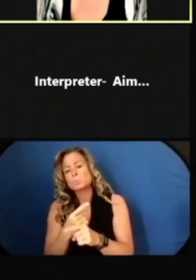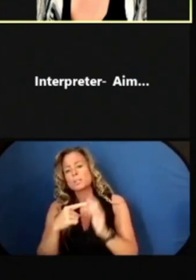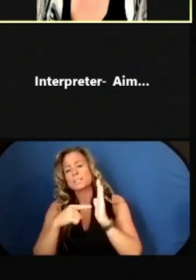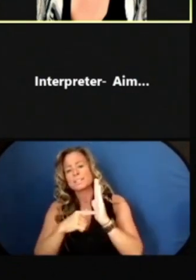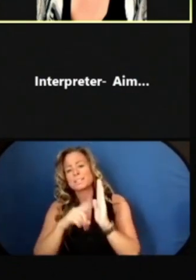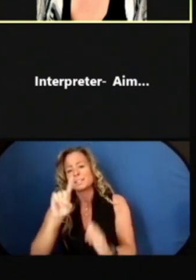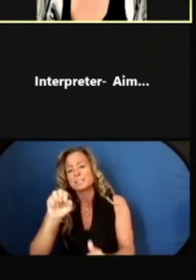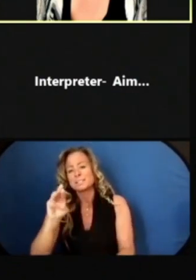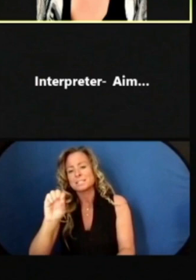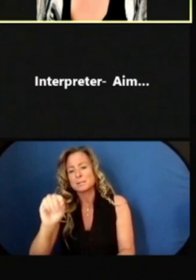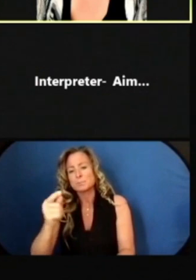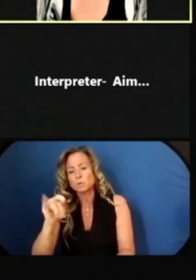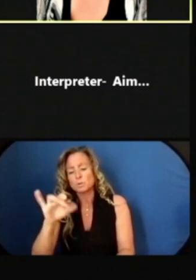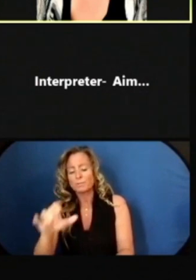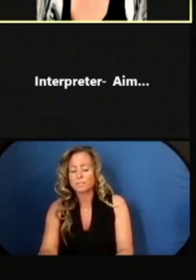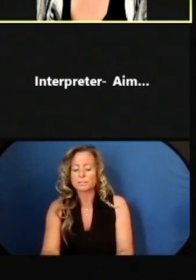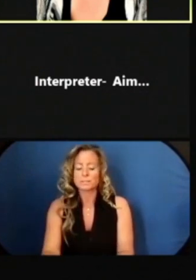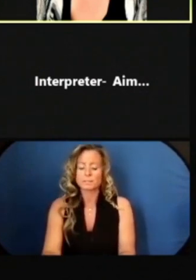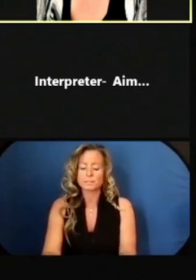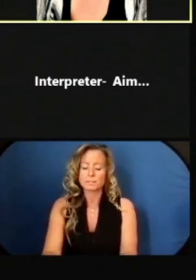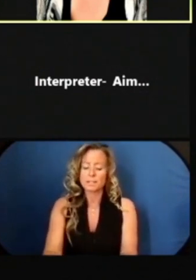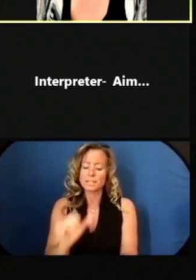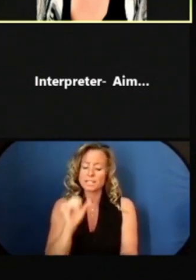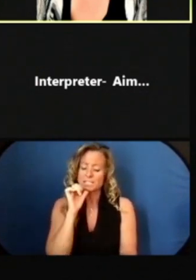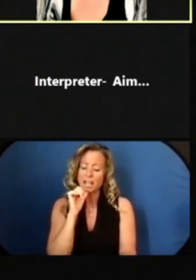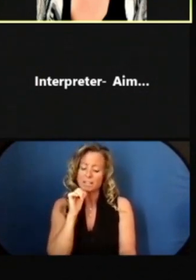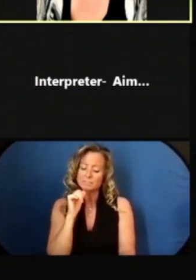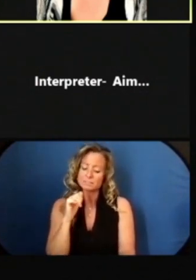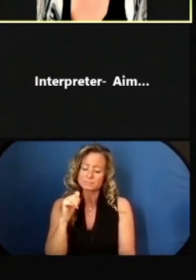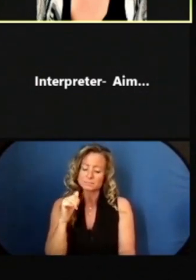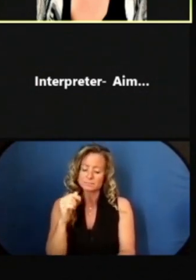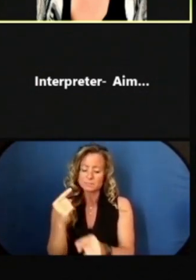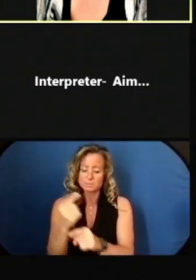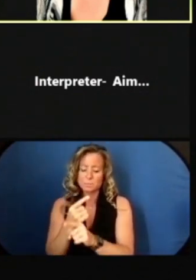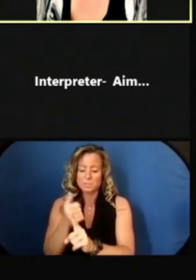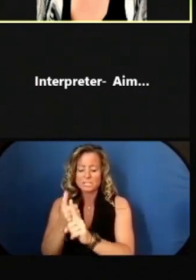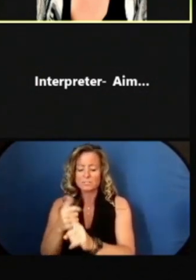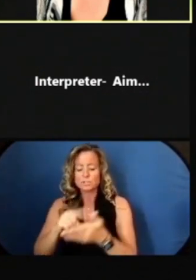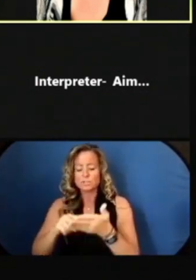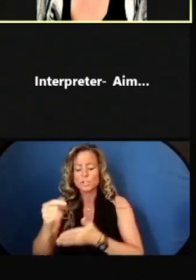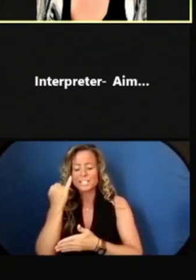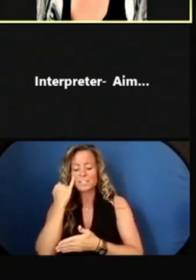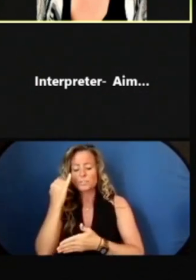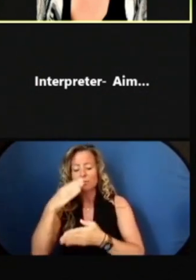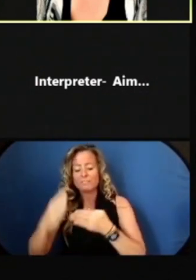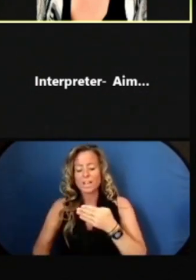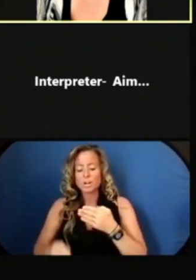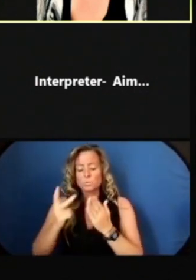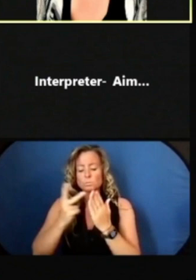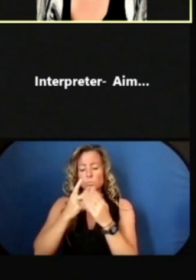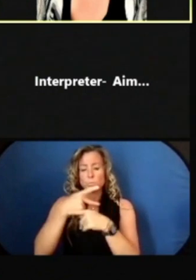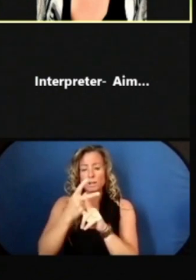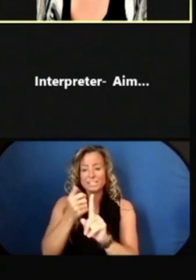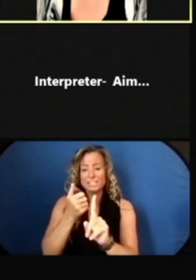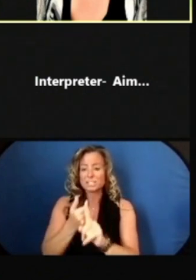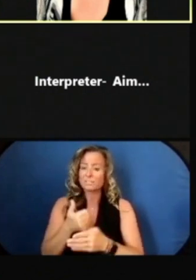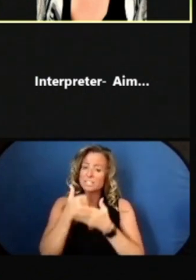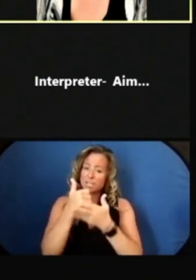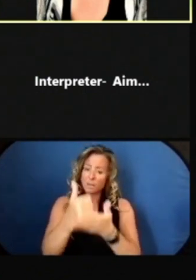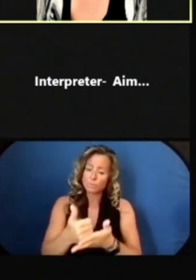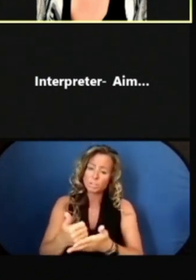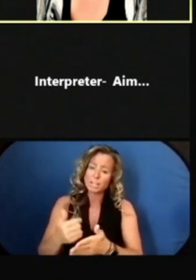might not be getting the feedback you need. You want to check once you have a final product that it's useful